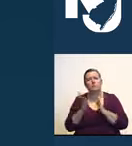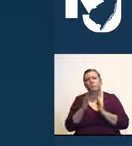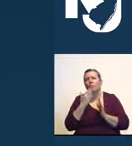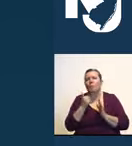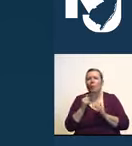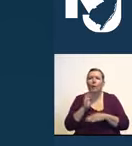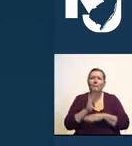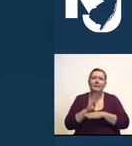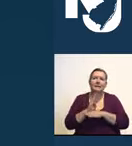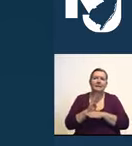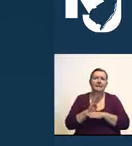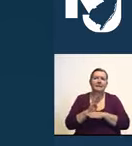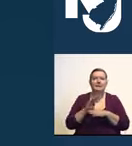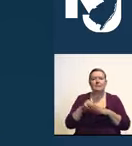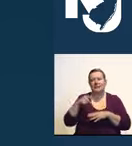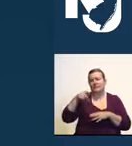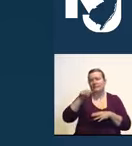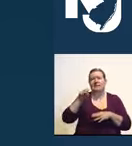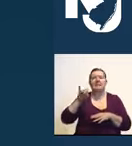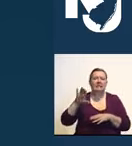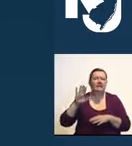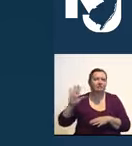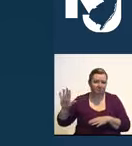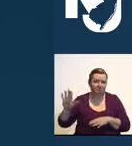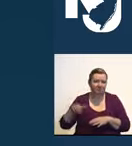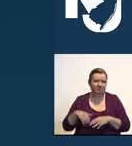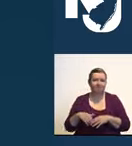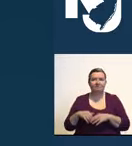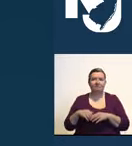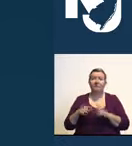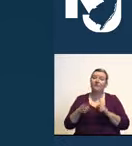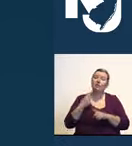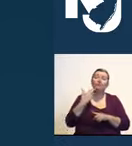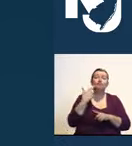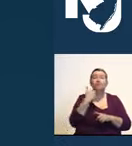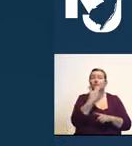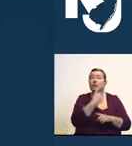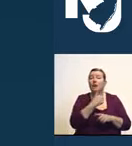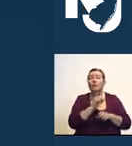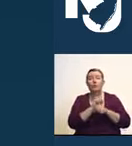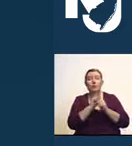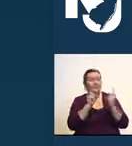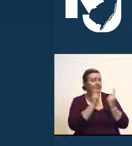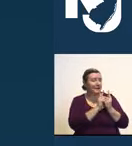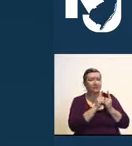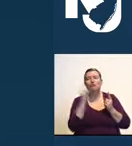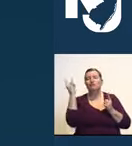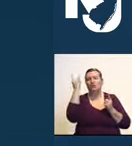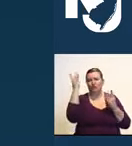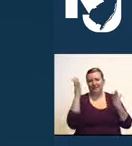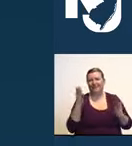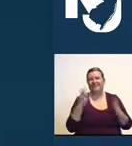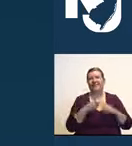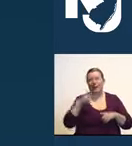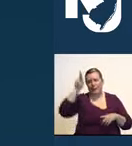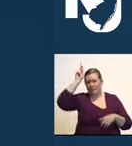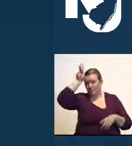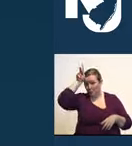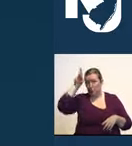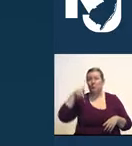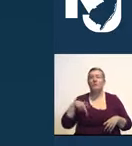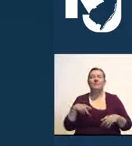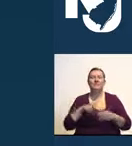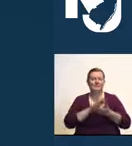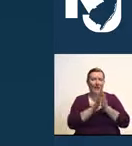County. At his first stop in that restaurant in Passaic, he met a waitress, also from Peru, who would become his wife of